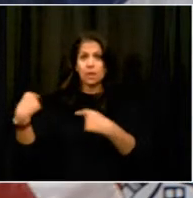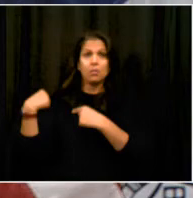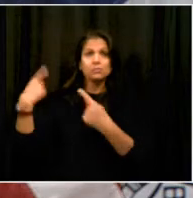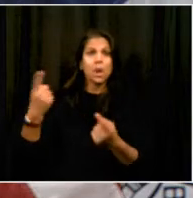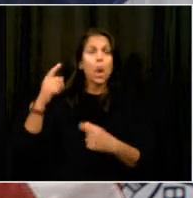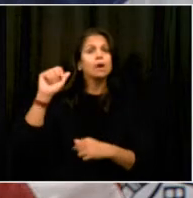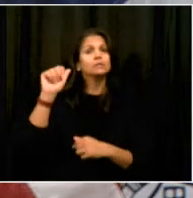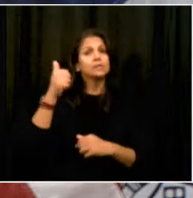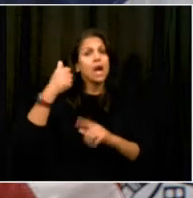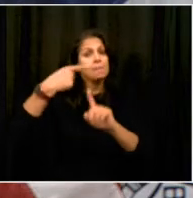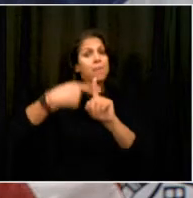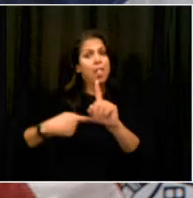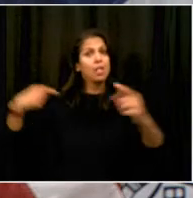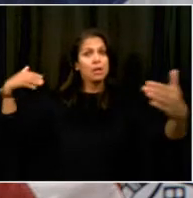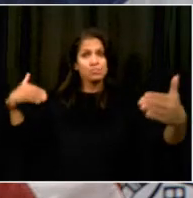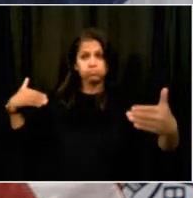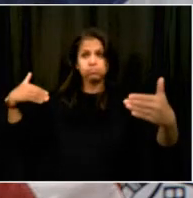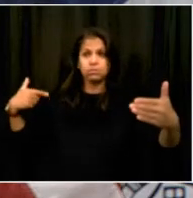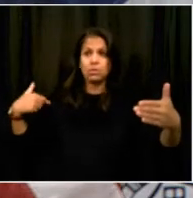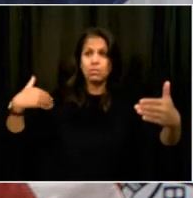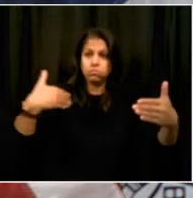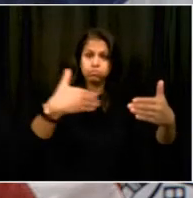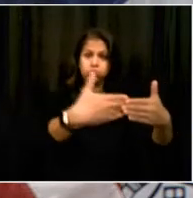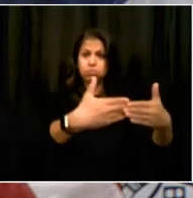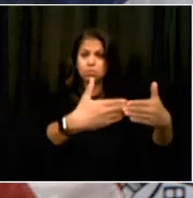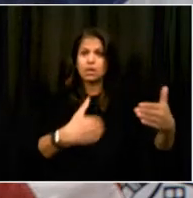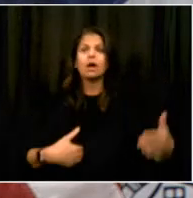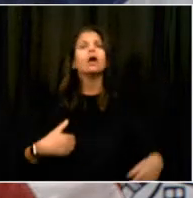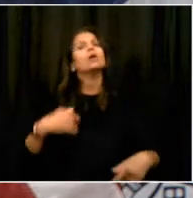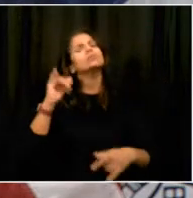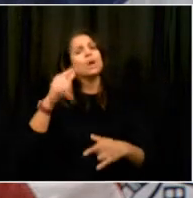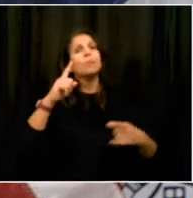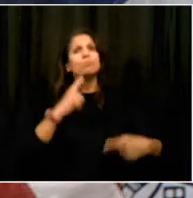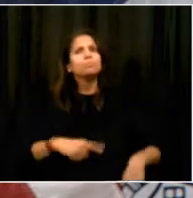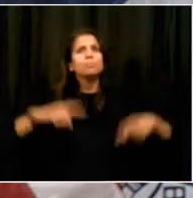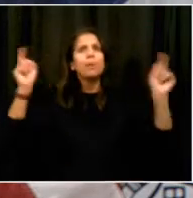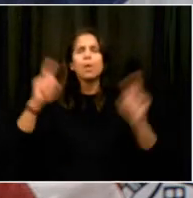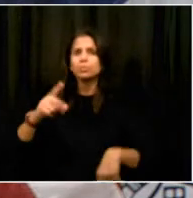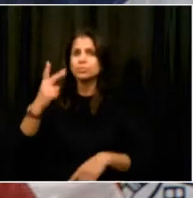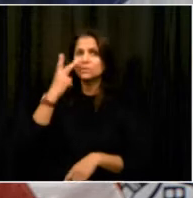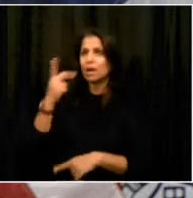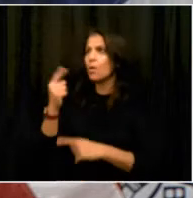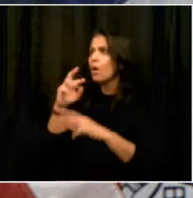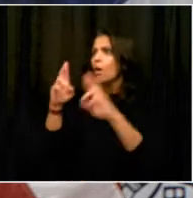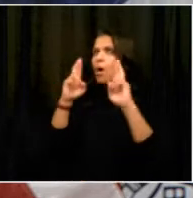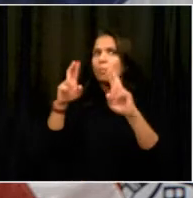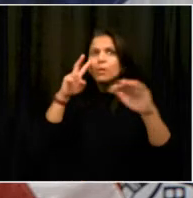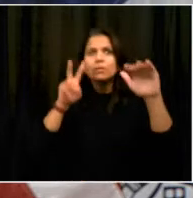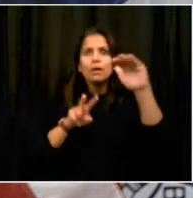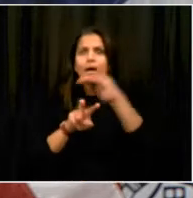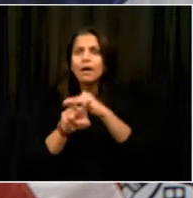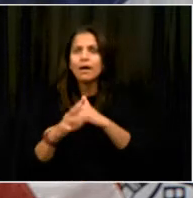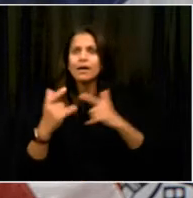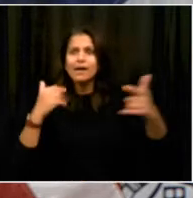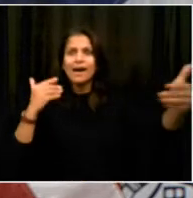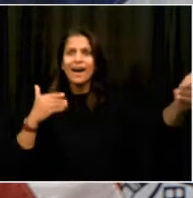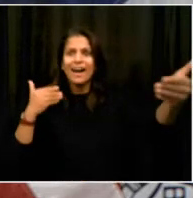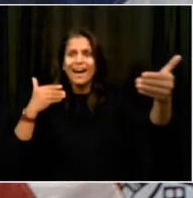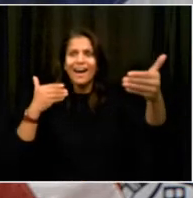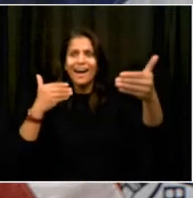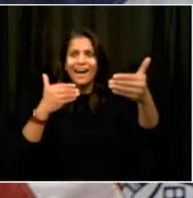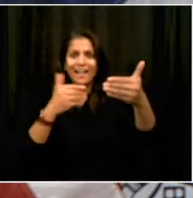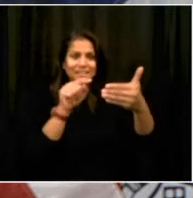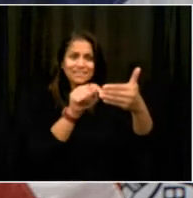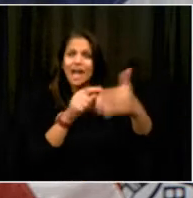really can see the end in sight. Why? Because the vaccine is coming next week. The vaccine will be